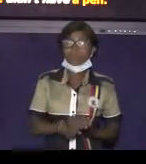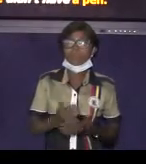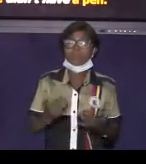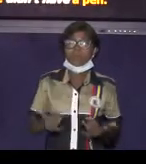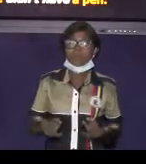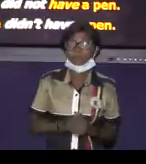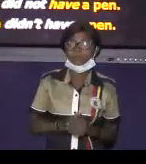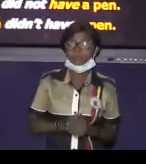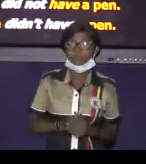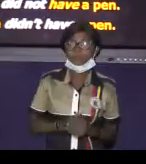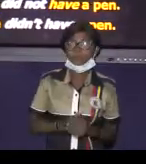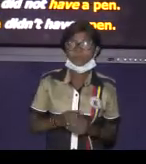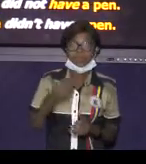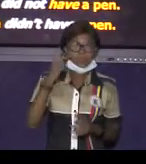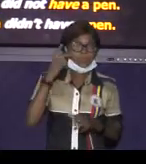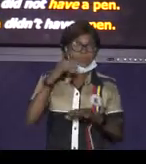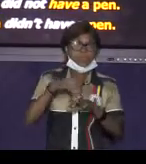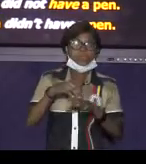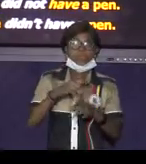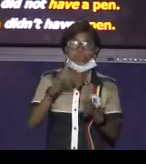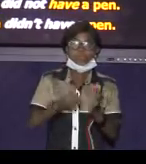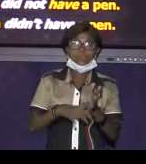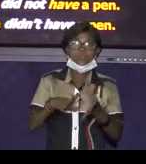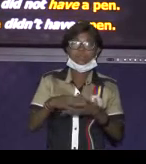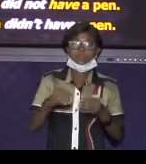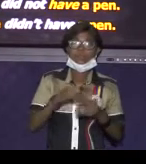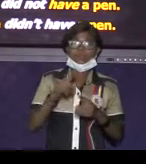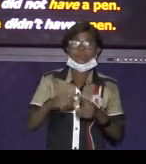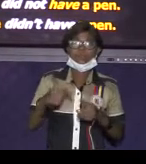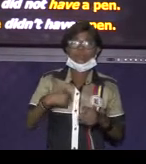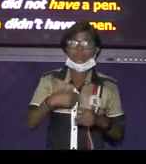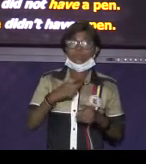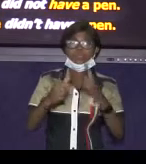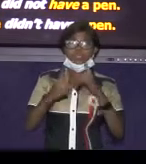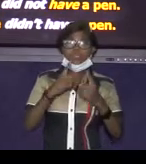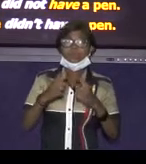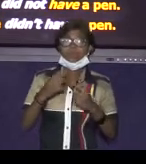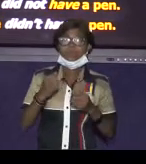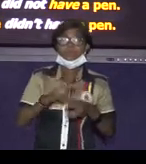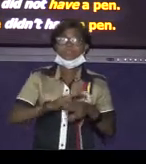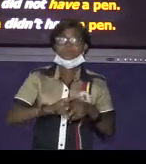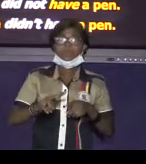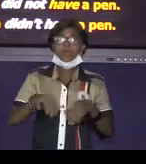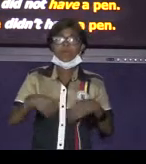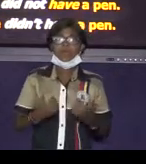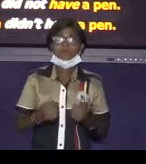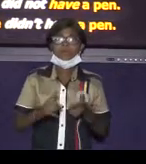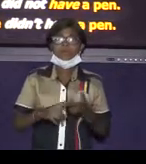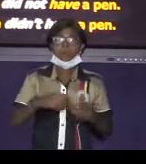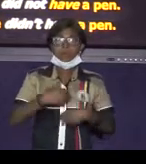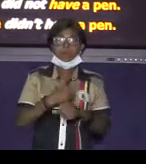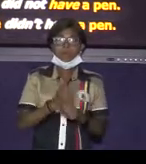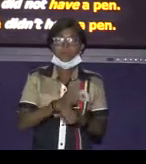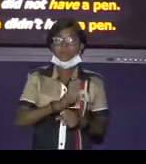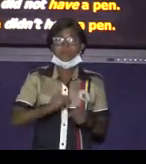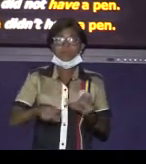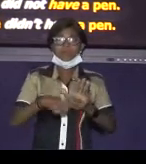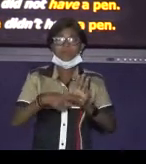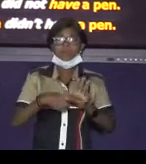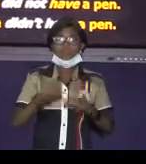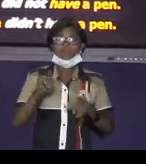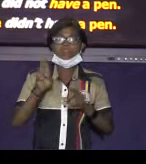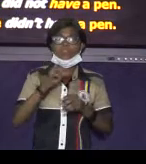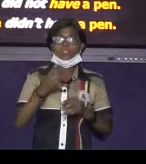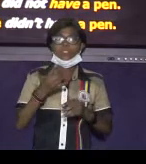Now, look at the sentence. When we're talking about the verb, how to make negative sentence using the verb